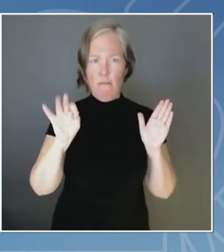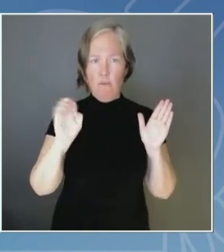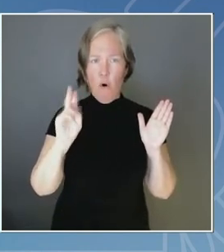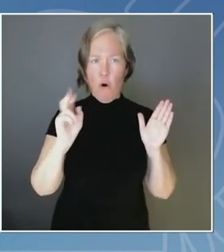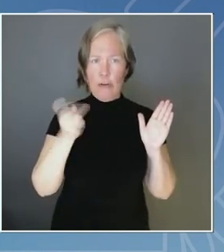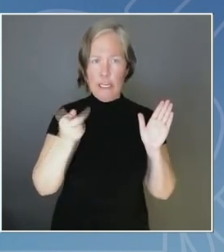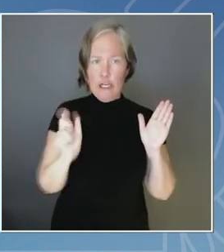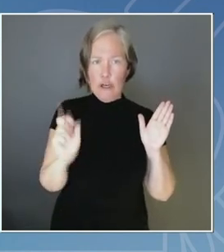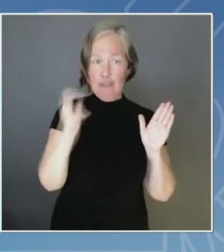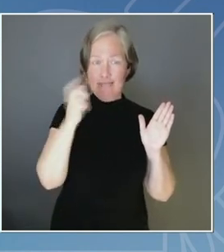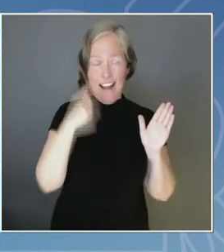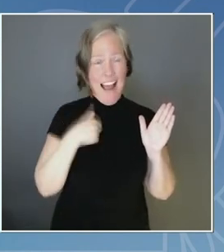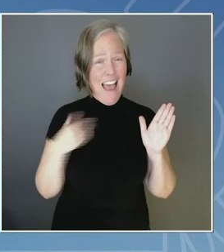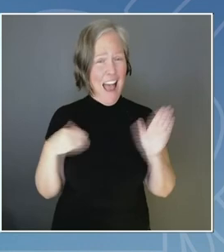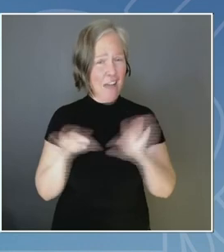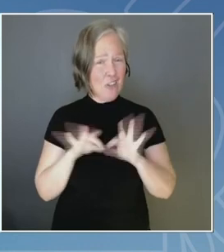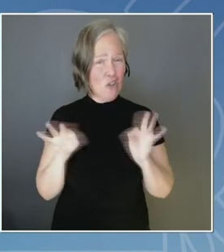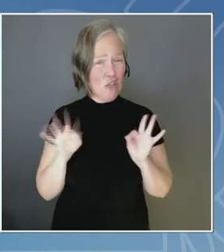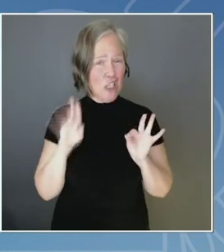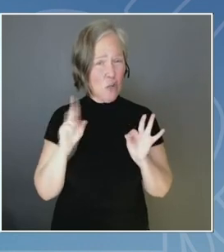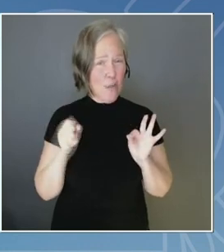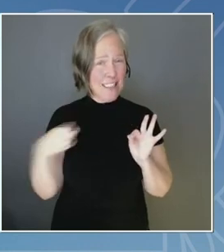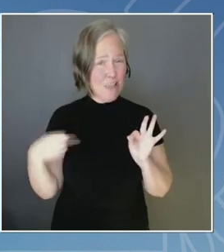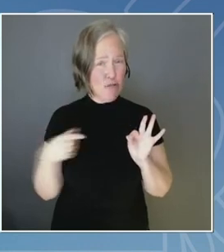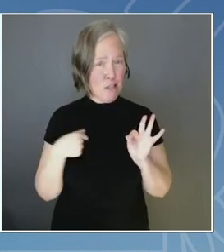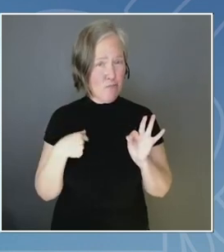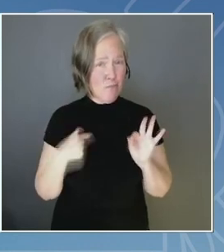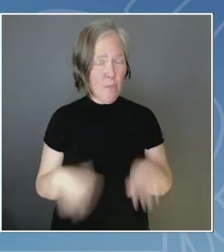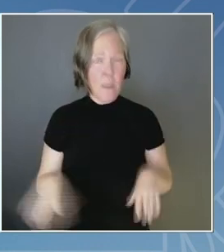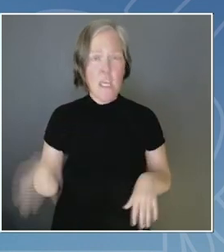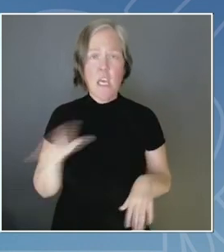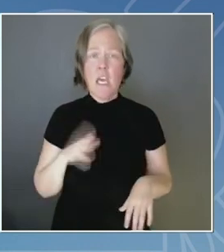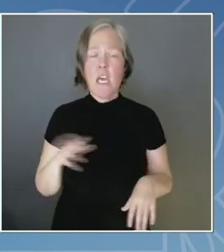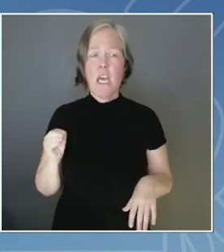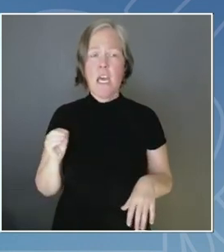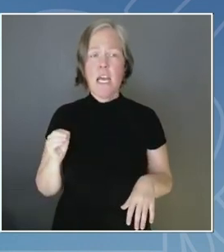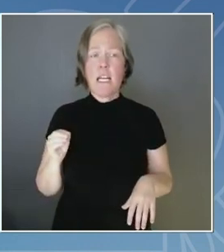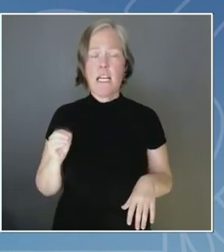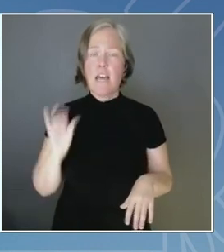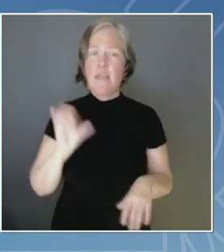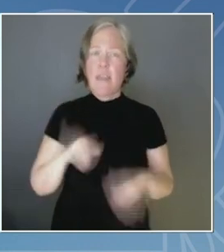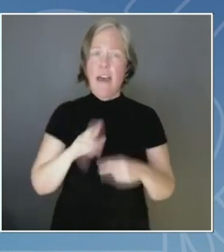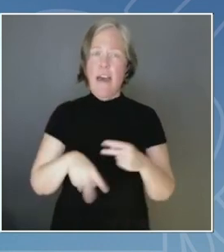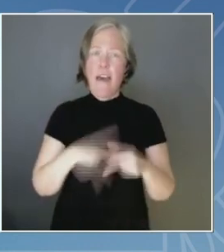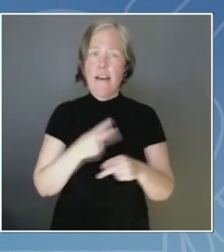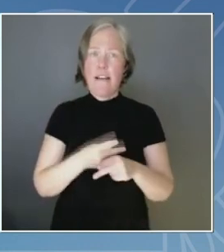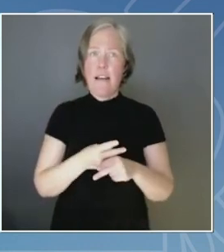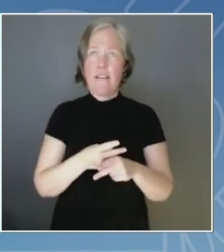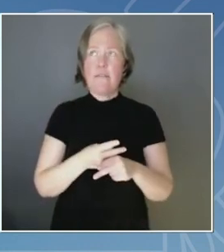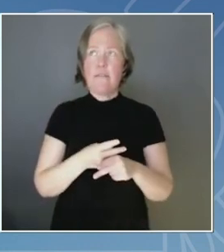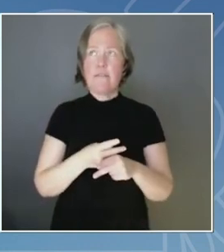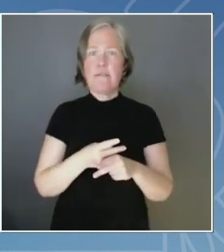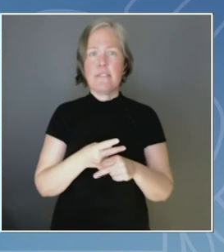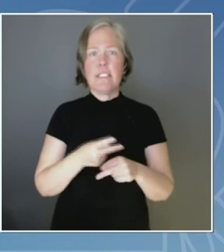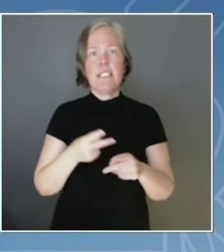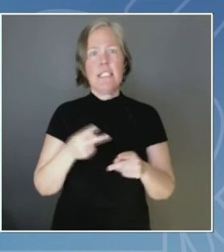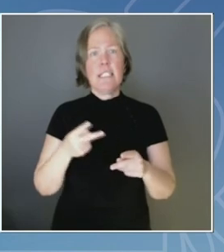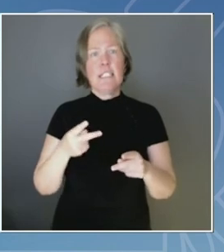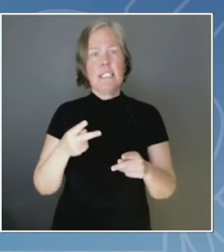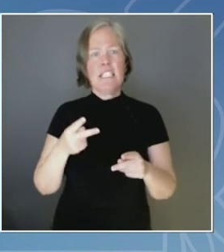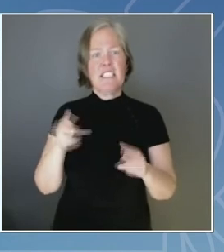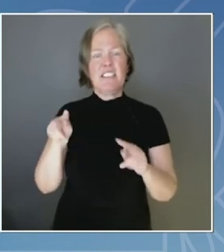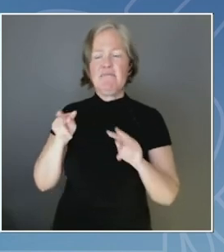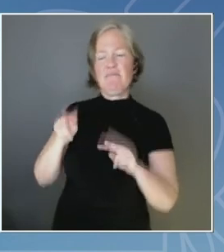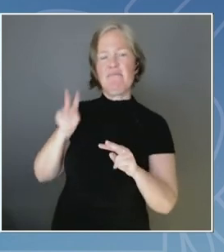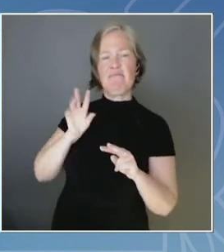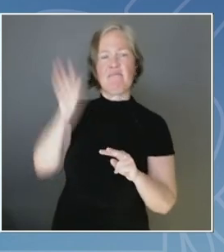history speaking, and it's that kind of the perception of dual loyalty is